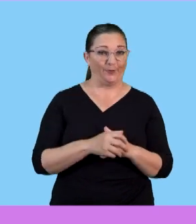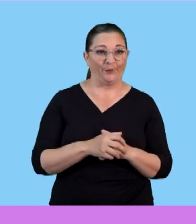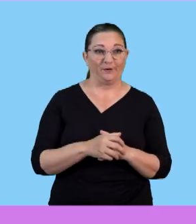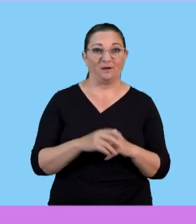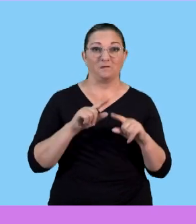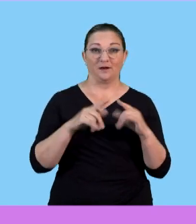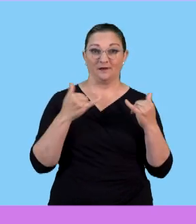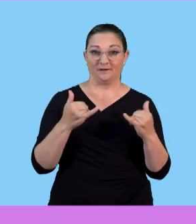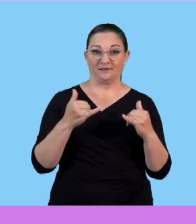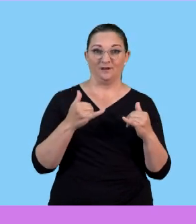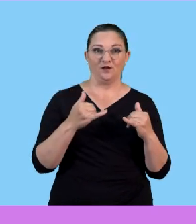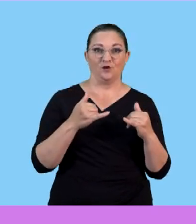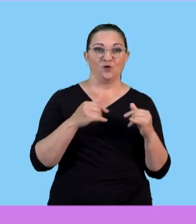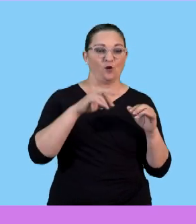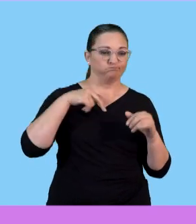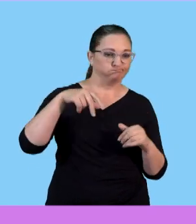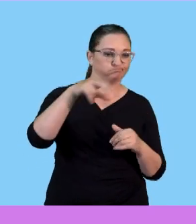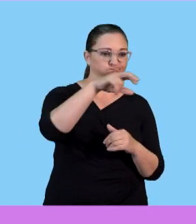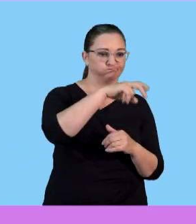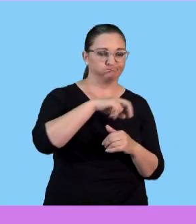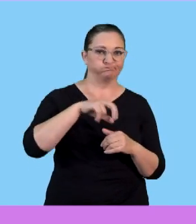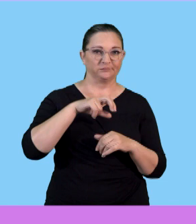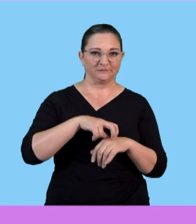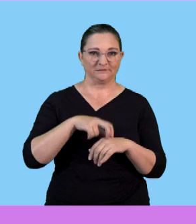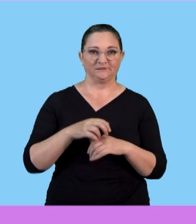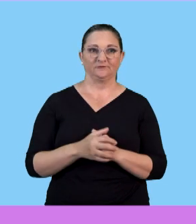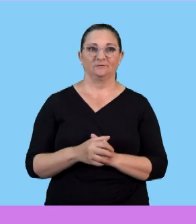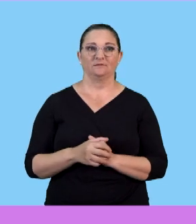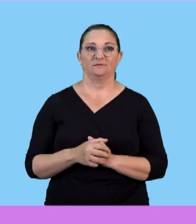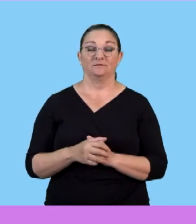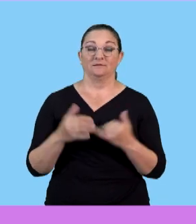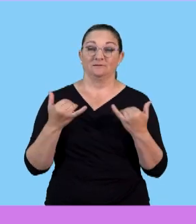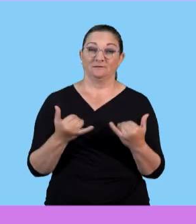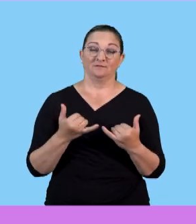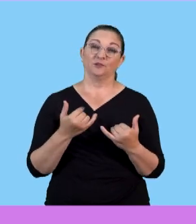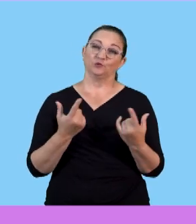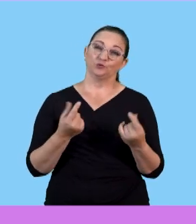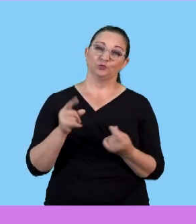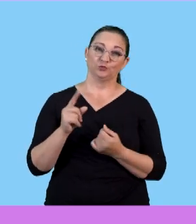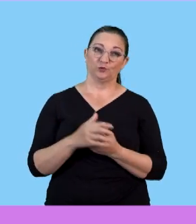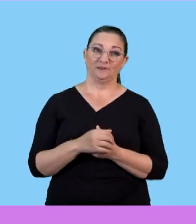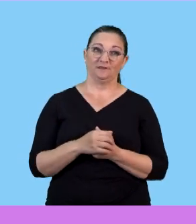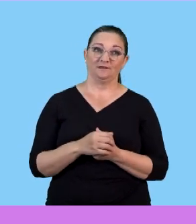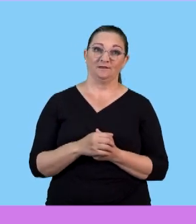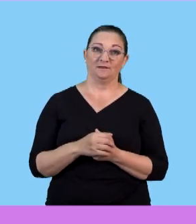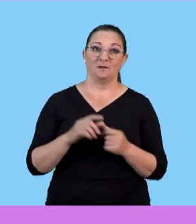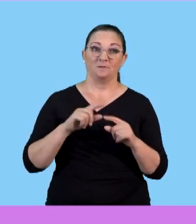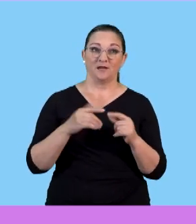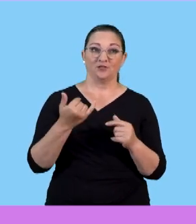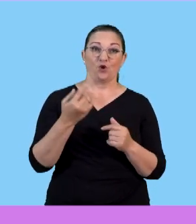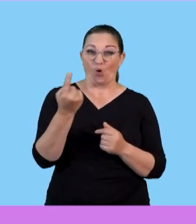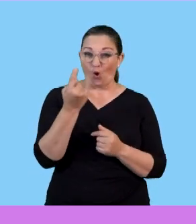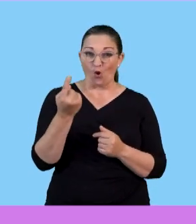the perimeter. So, what's going to happen is she is going to be beading